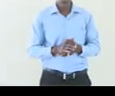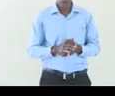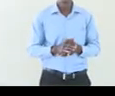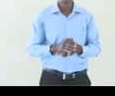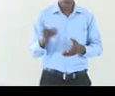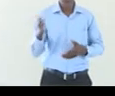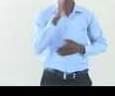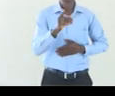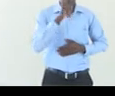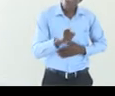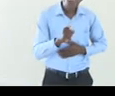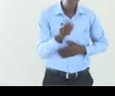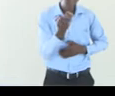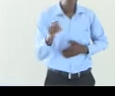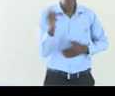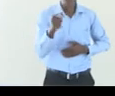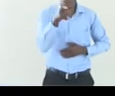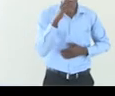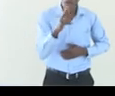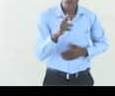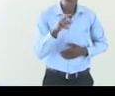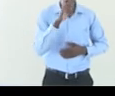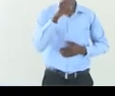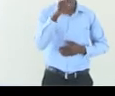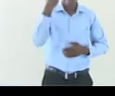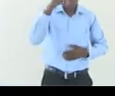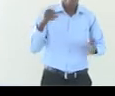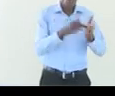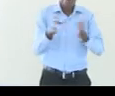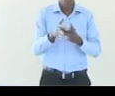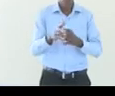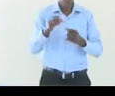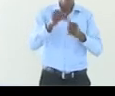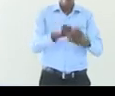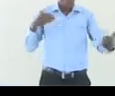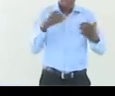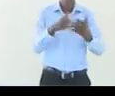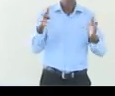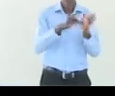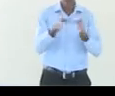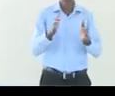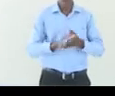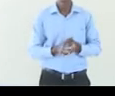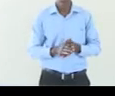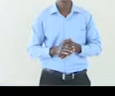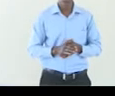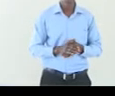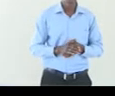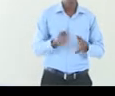Be sure where you are. Are you for Jesus or against Jesus? If you choose to be for Jesus, there is a